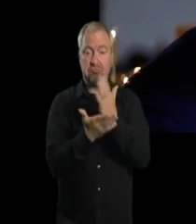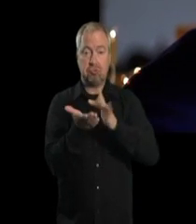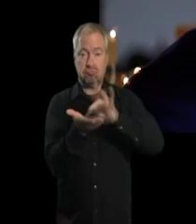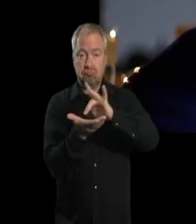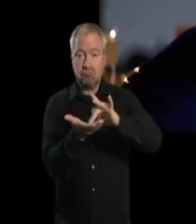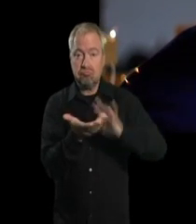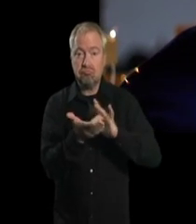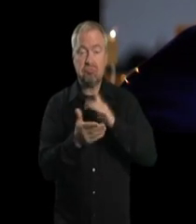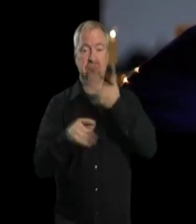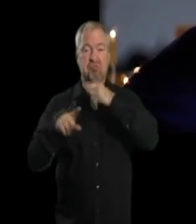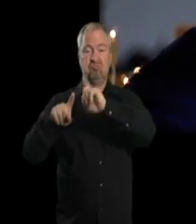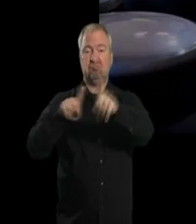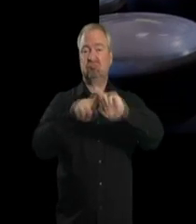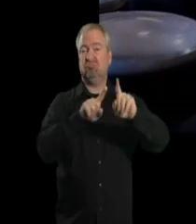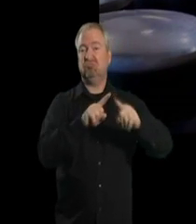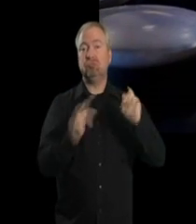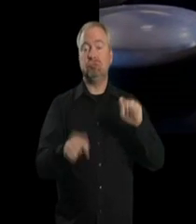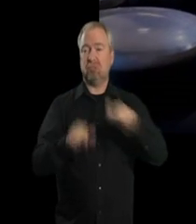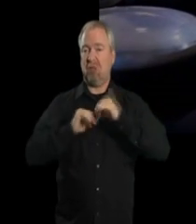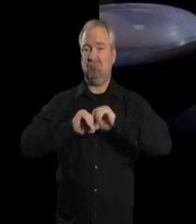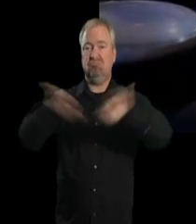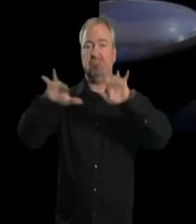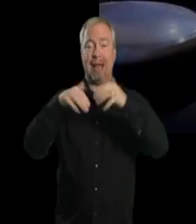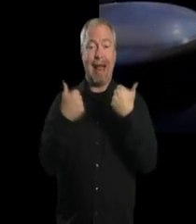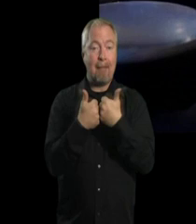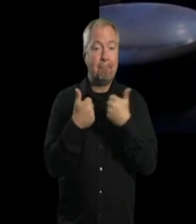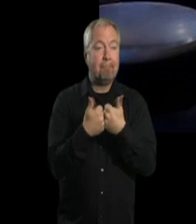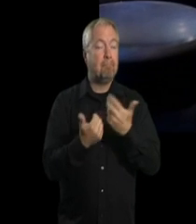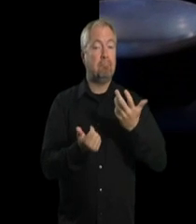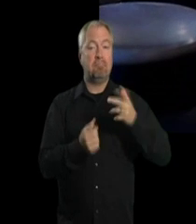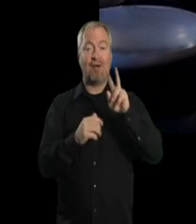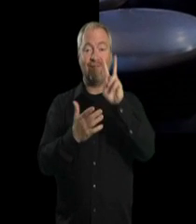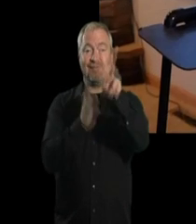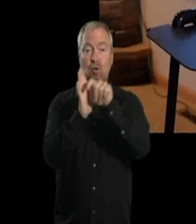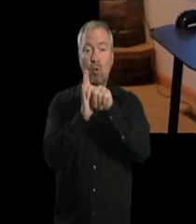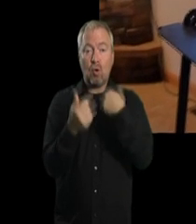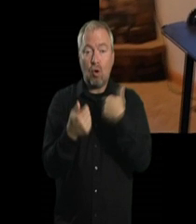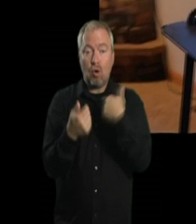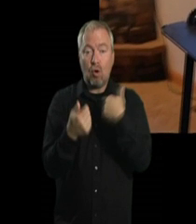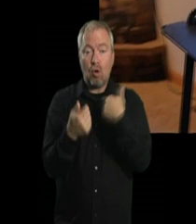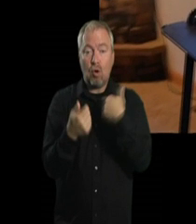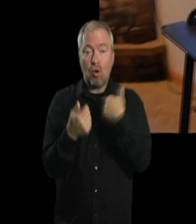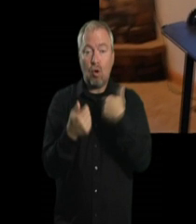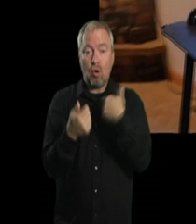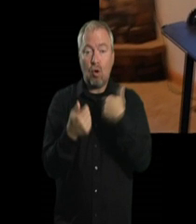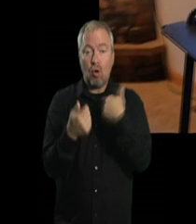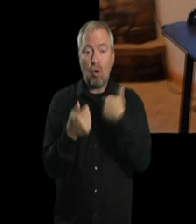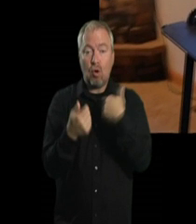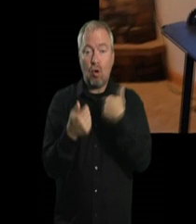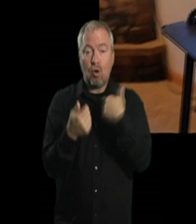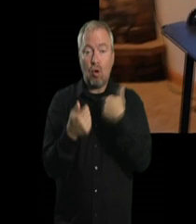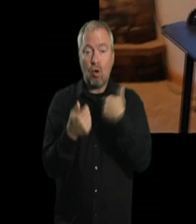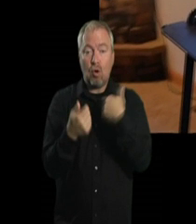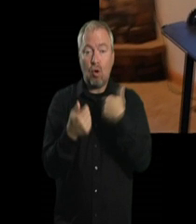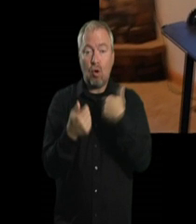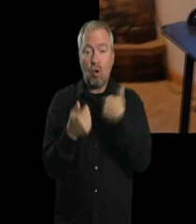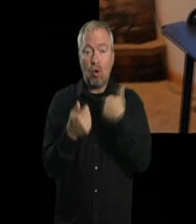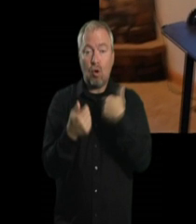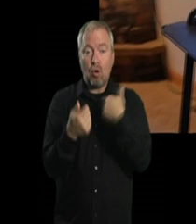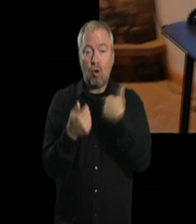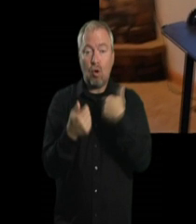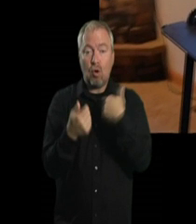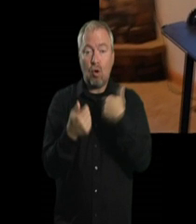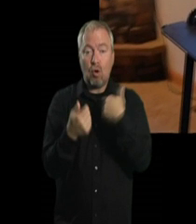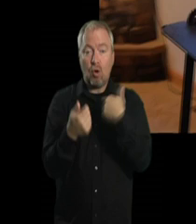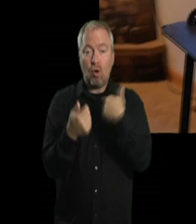that all go into that. So we make the broadest and only line of adaptive video game controllers worldwide. He rolls up to a tray table-sized game controller with a